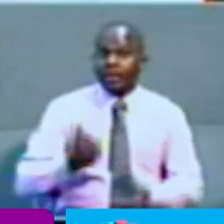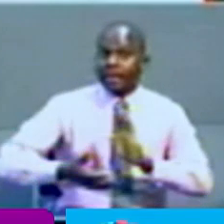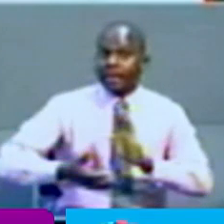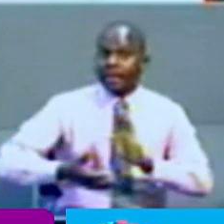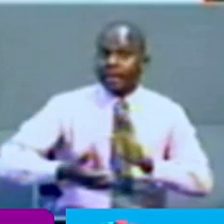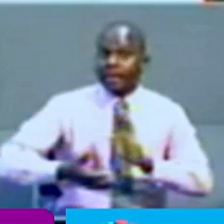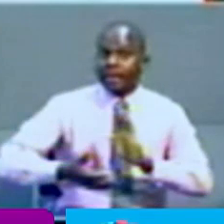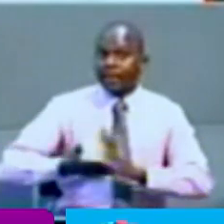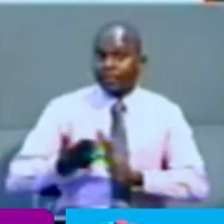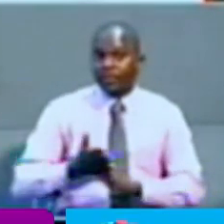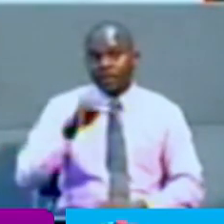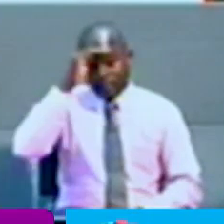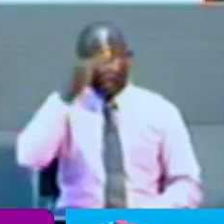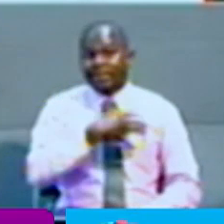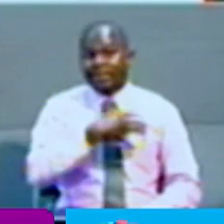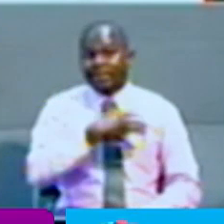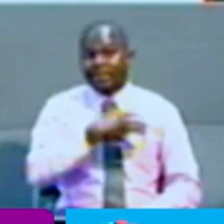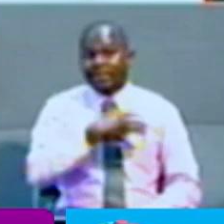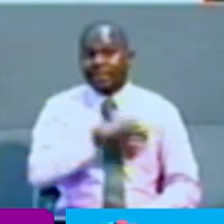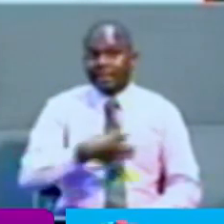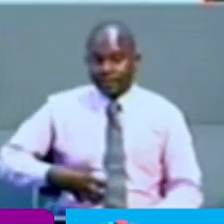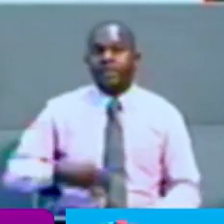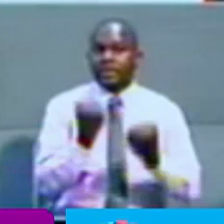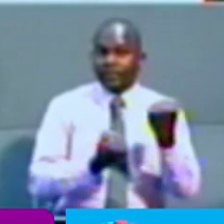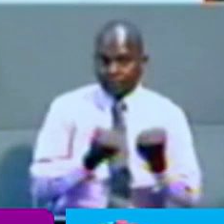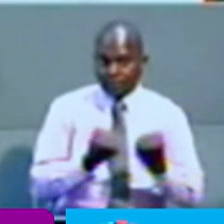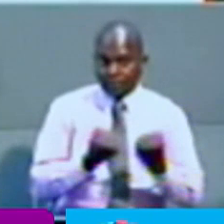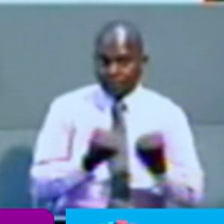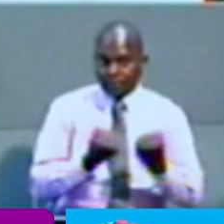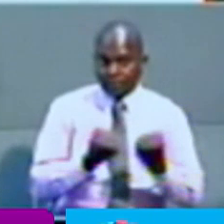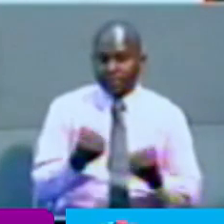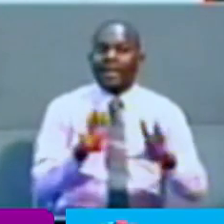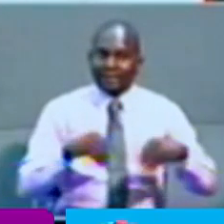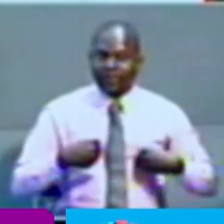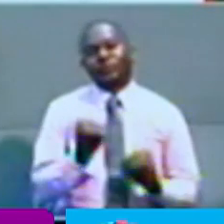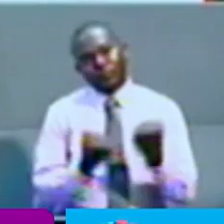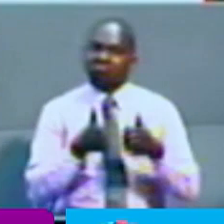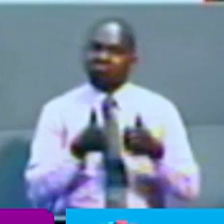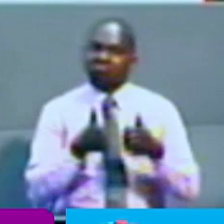Emergency vehicles, police and army vehicles, and essential workers' vehicles will be allowed to move.